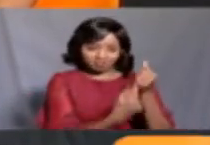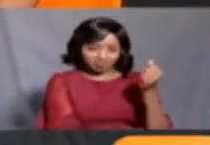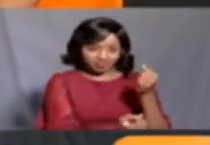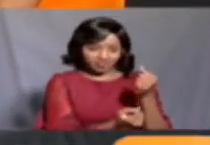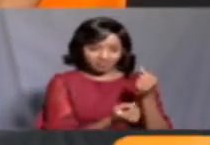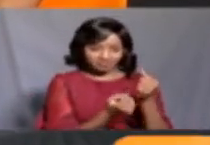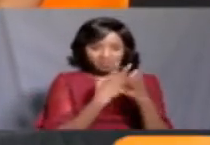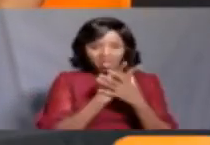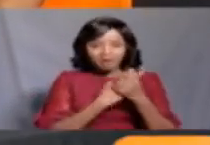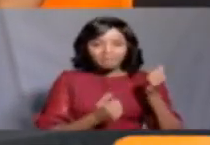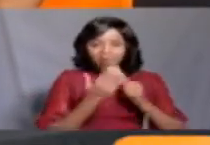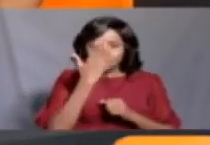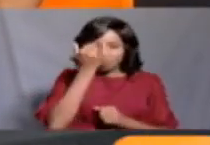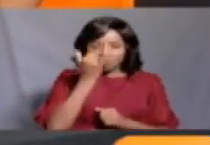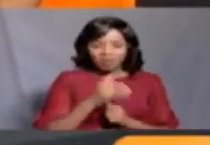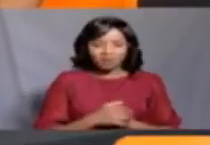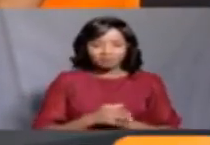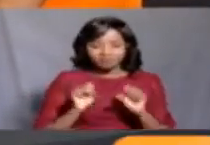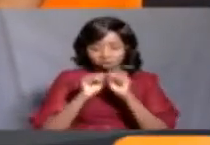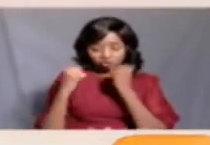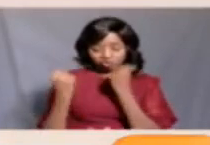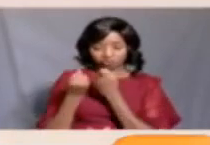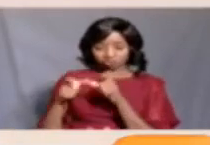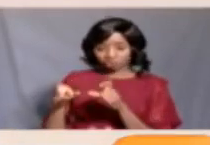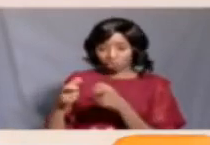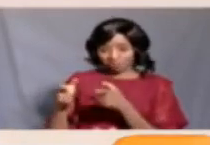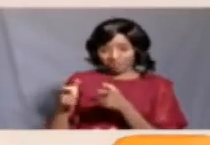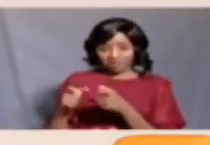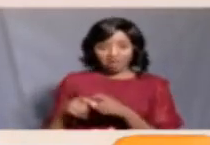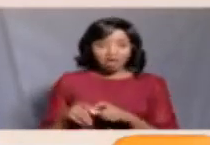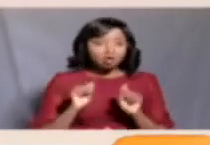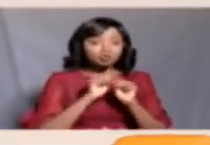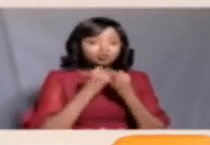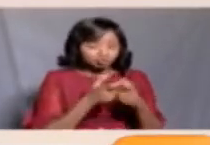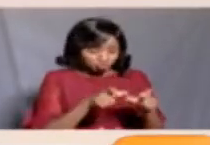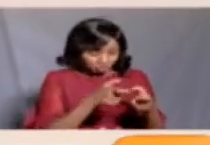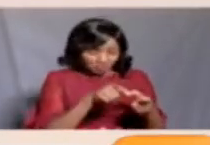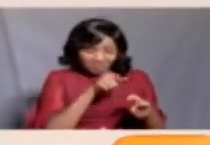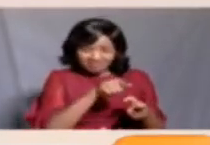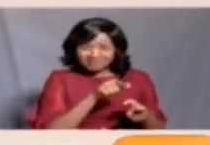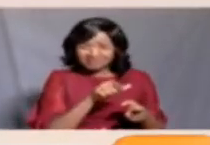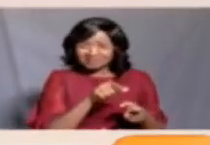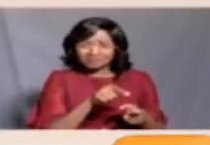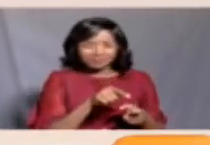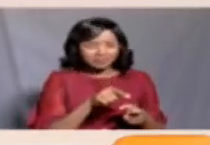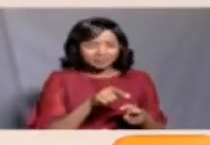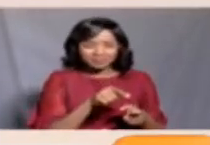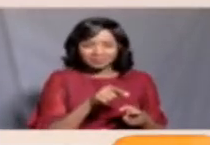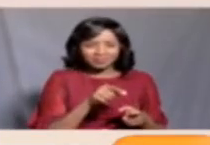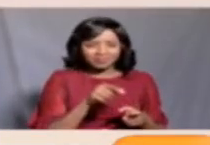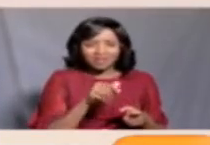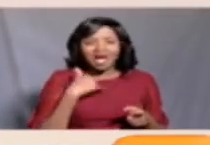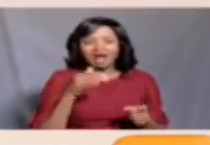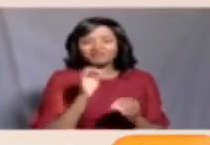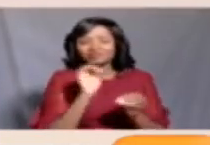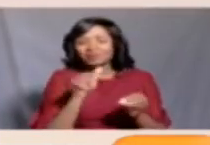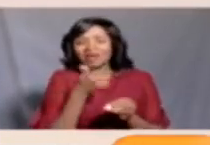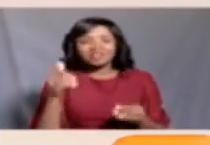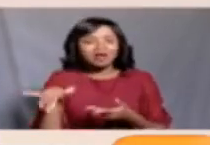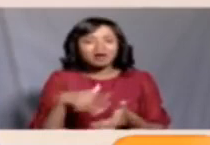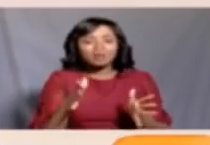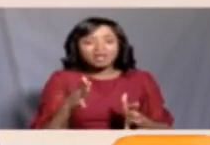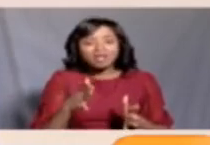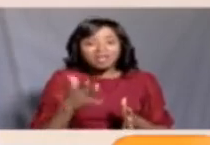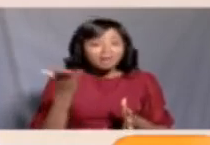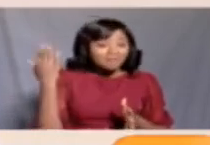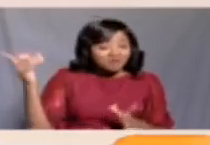One of them, the proliferation of social media and other ways of communicating. There's no way we would have ever known if somebody was committing a